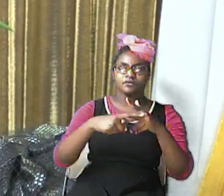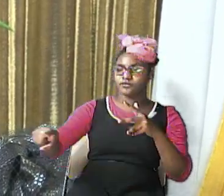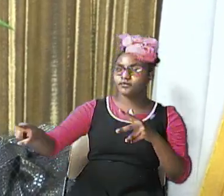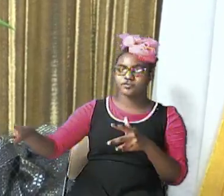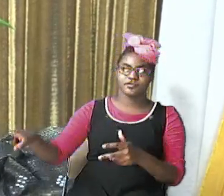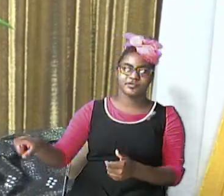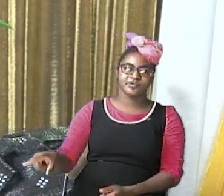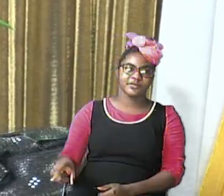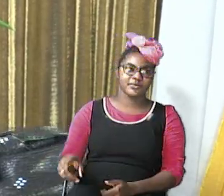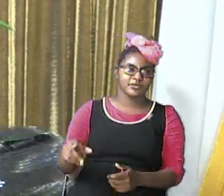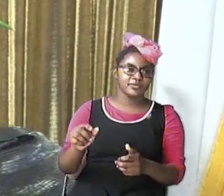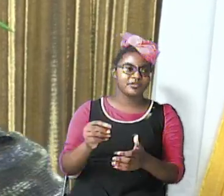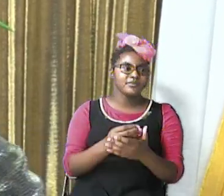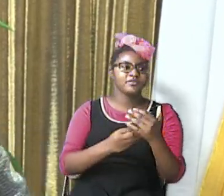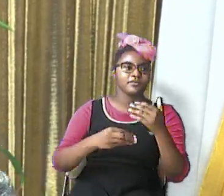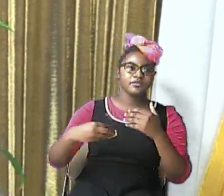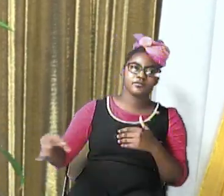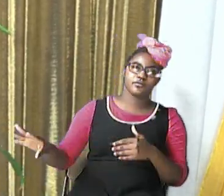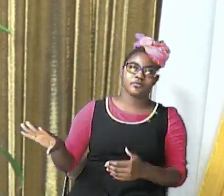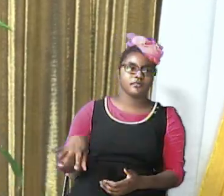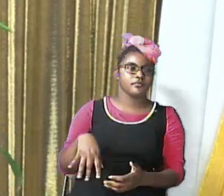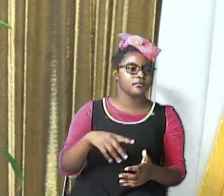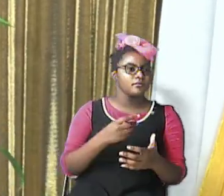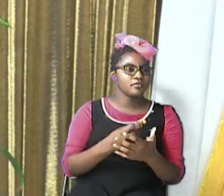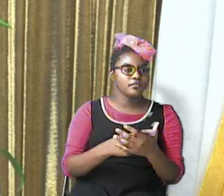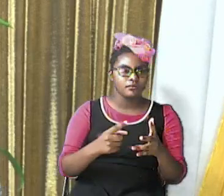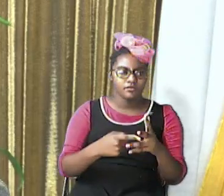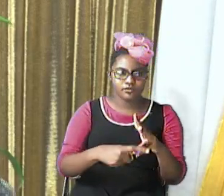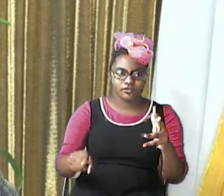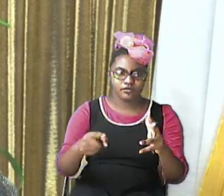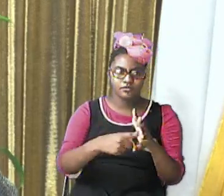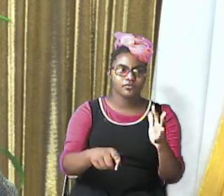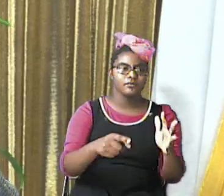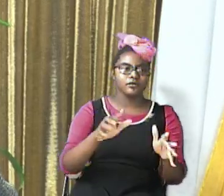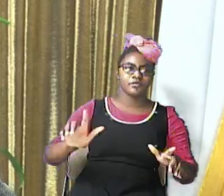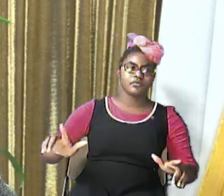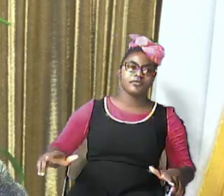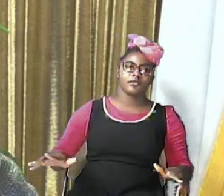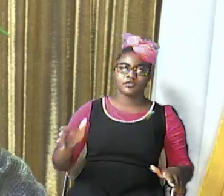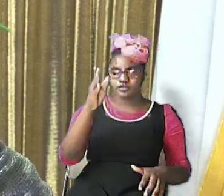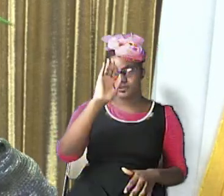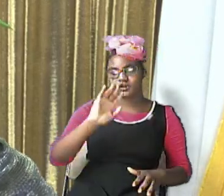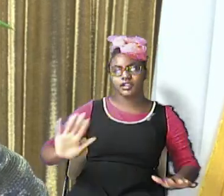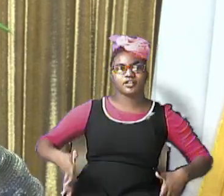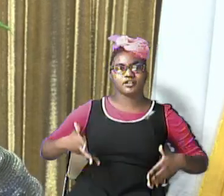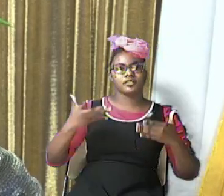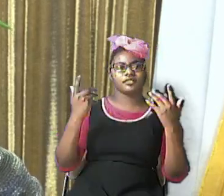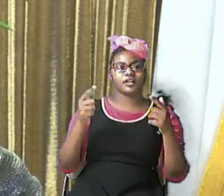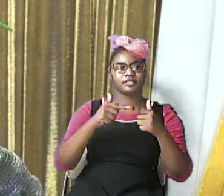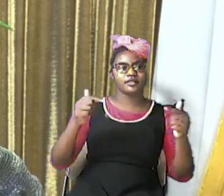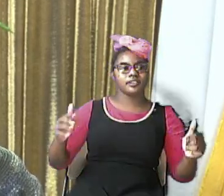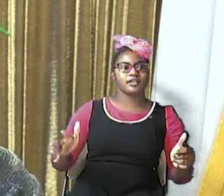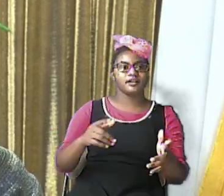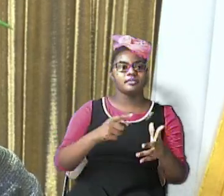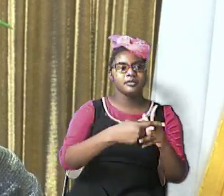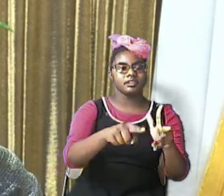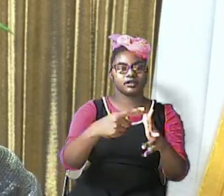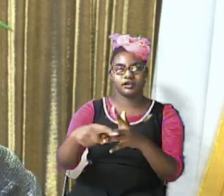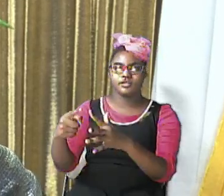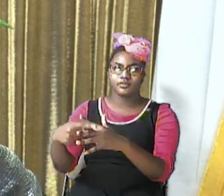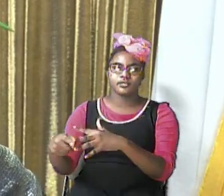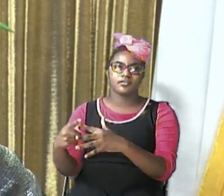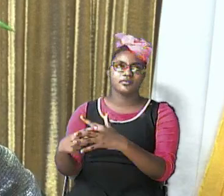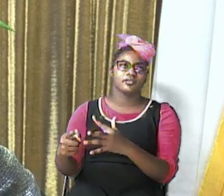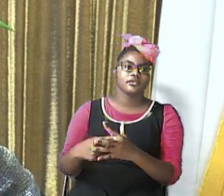So, seven ways. Let God arise and His enemies be scattered. Hallelujah. Anybody want